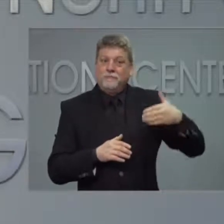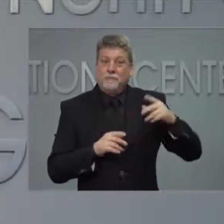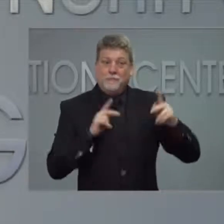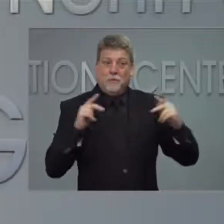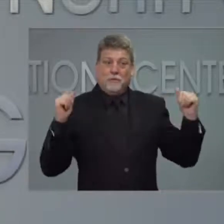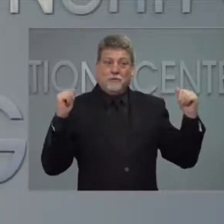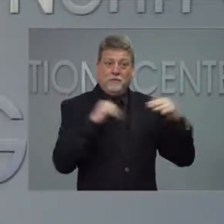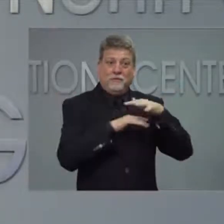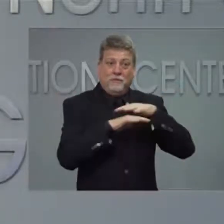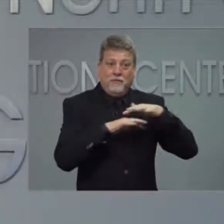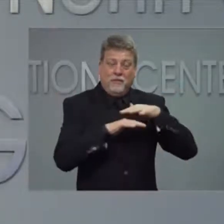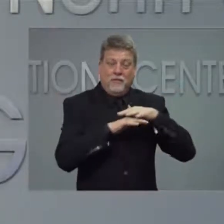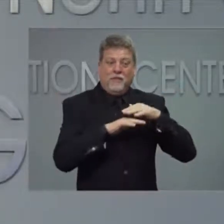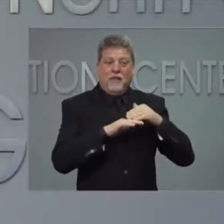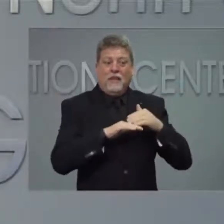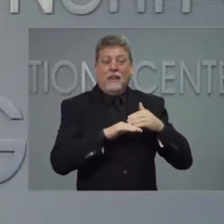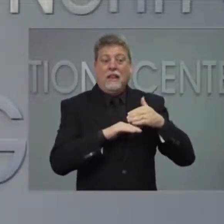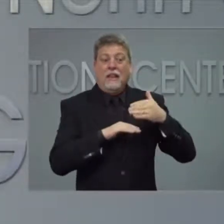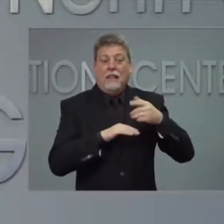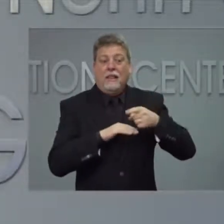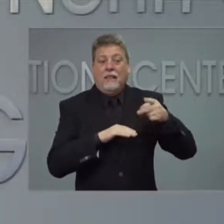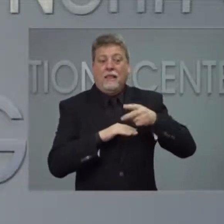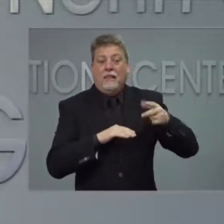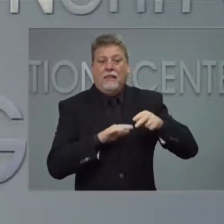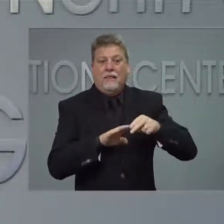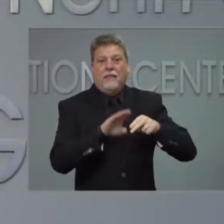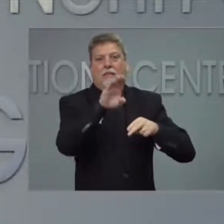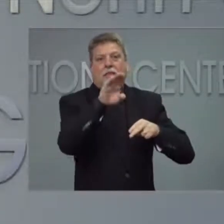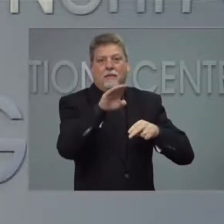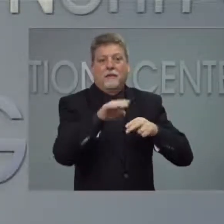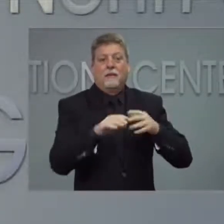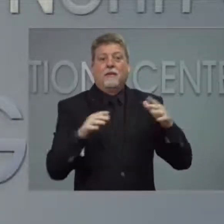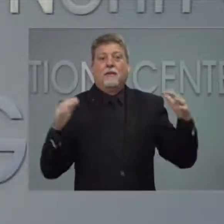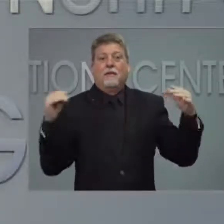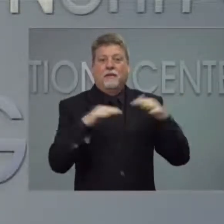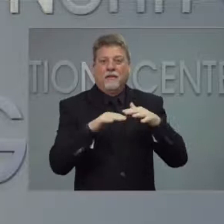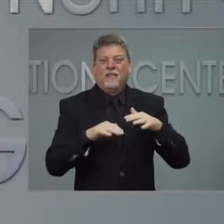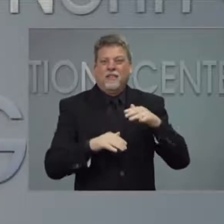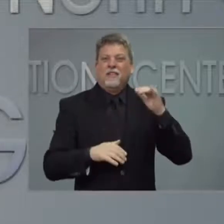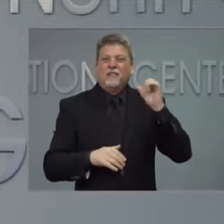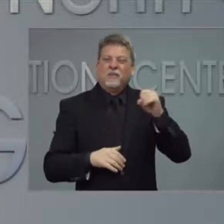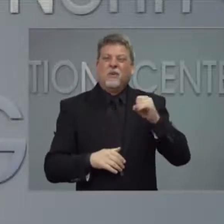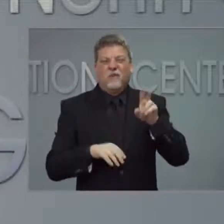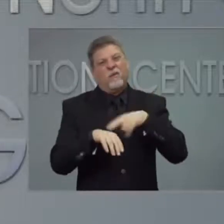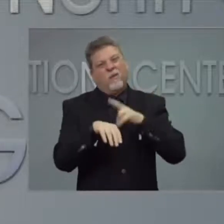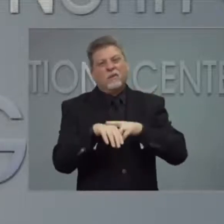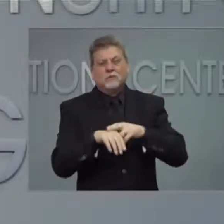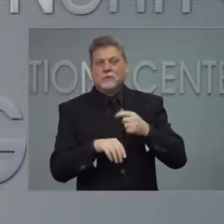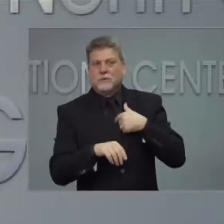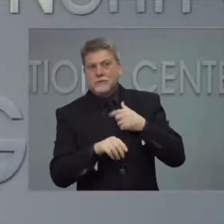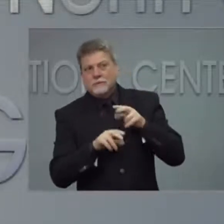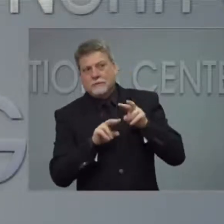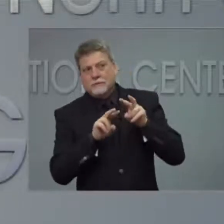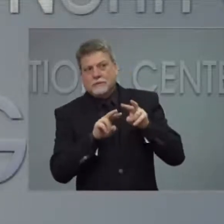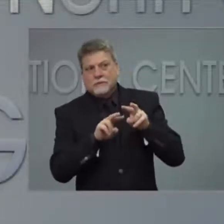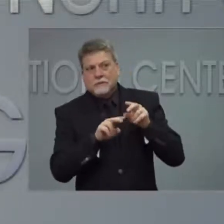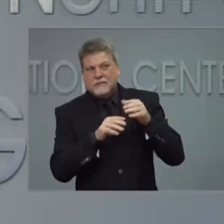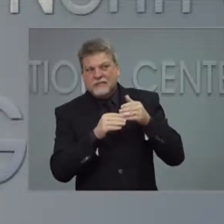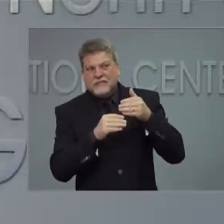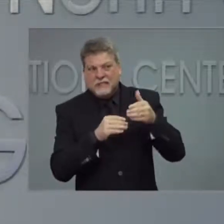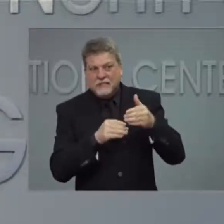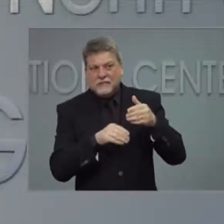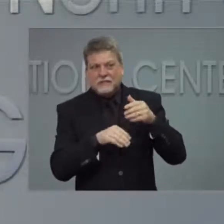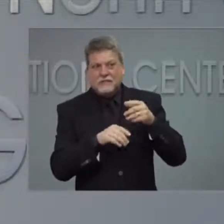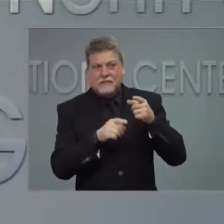family settings. And we are always concerned when we have periods of time where that often happens. I